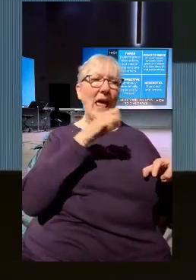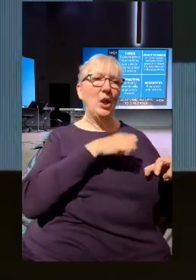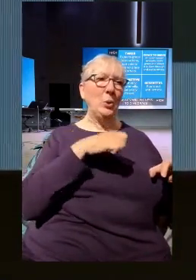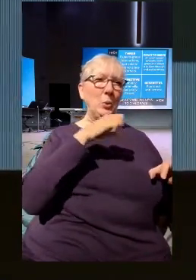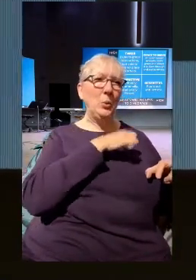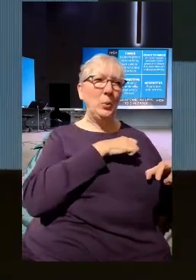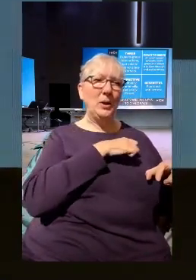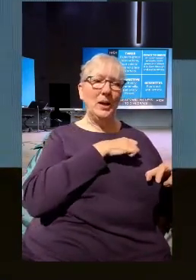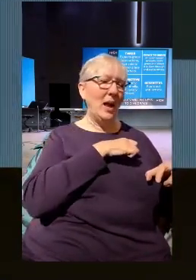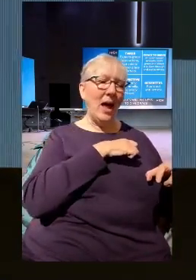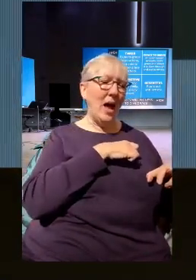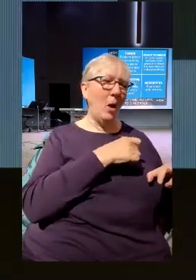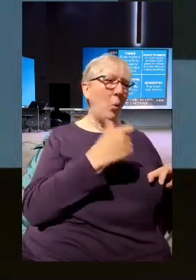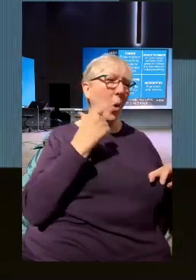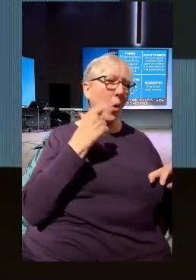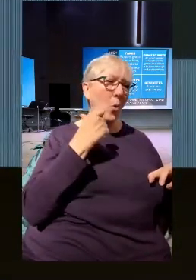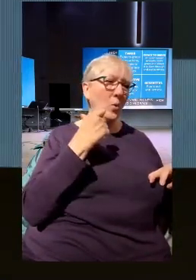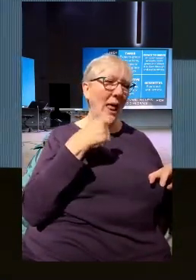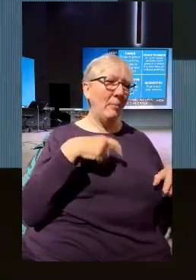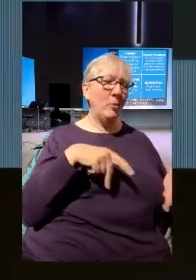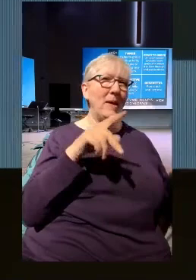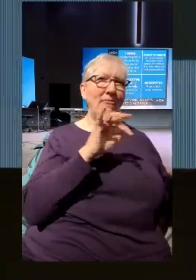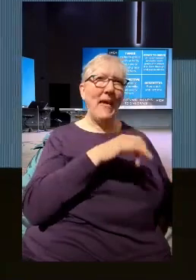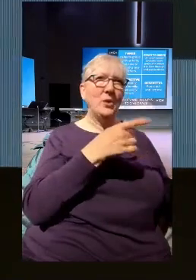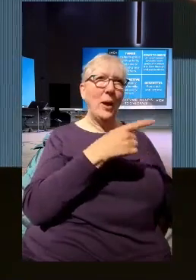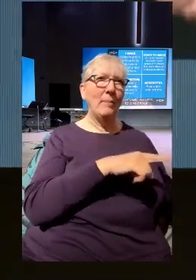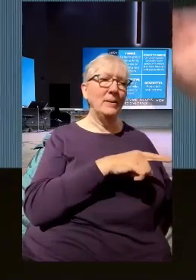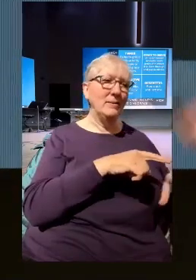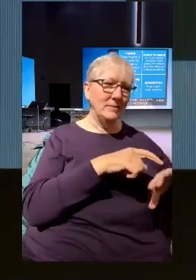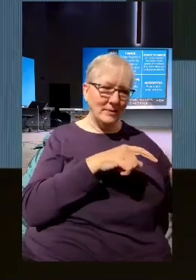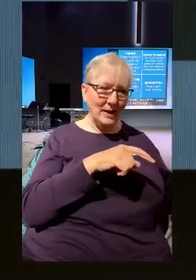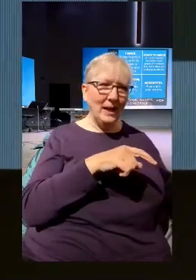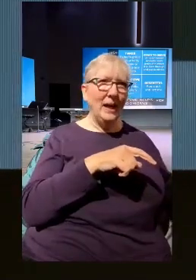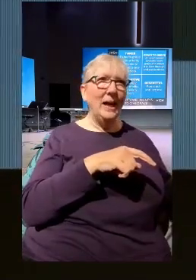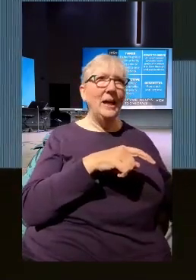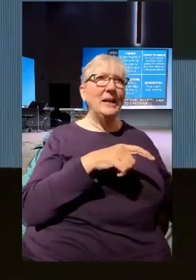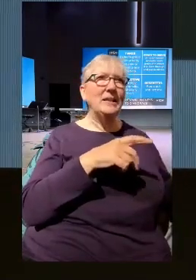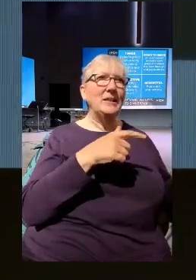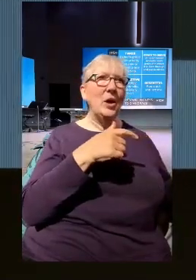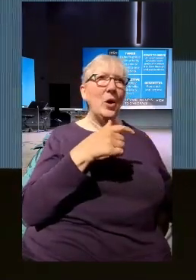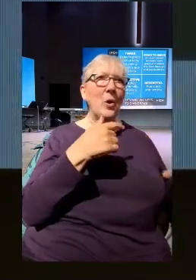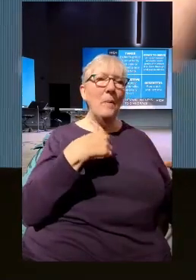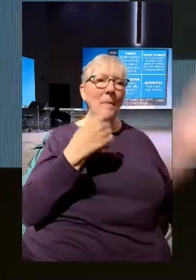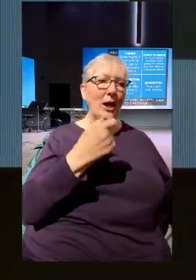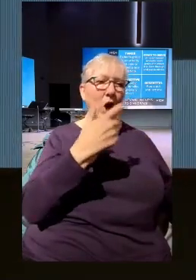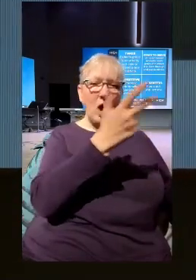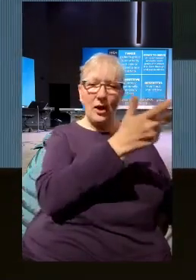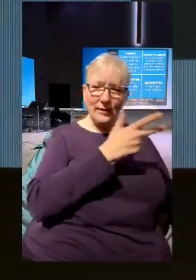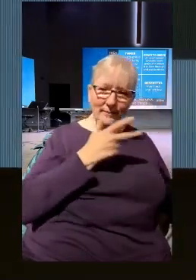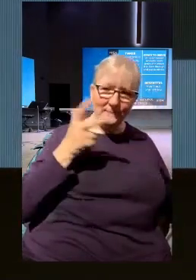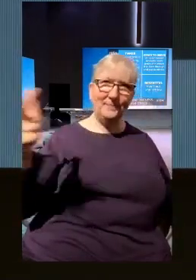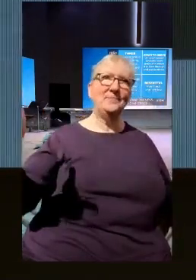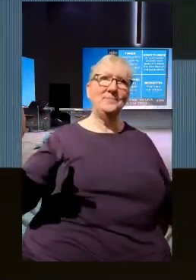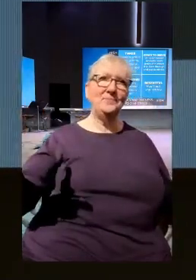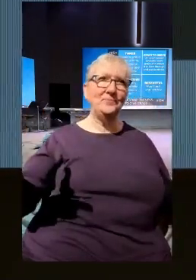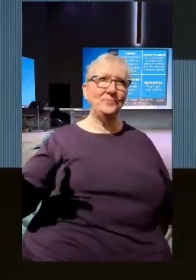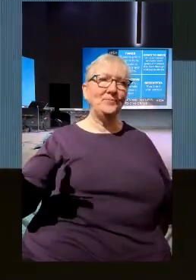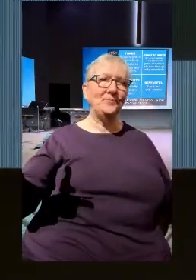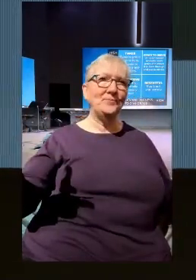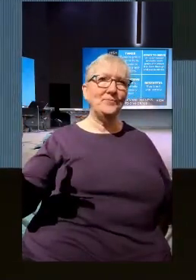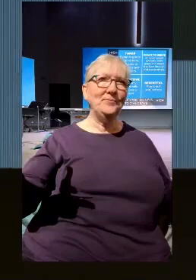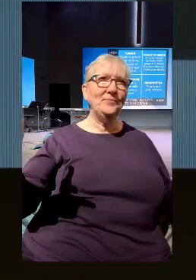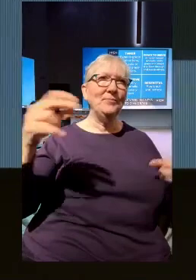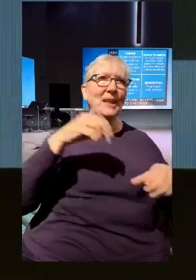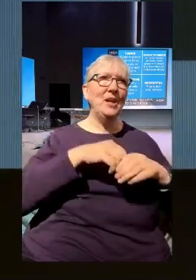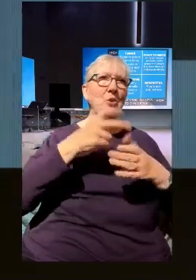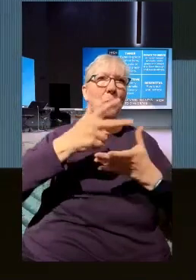that. Okay, we can't have that. So I whipped the car out of the lane and quickly into the parking lot. My